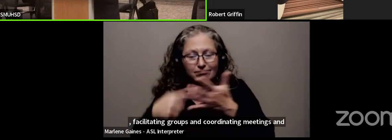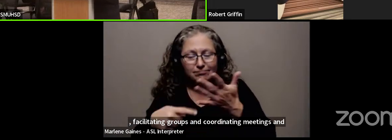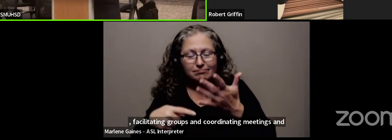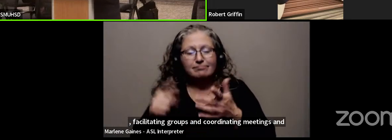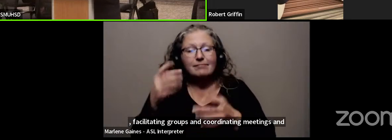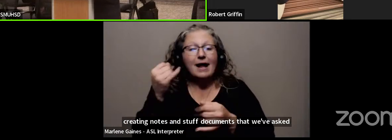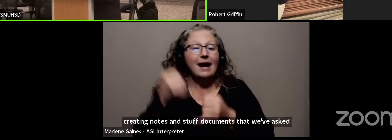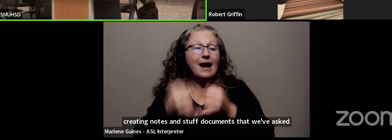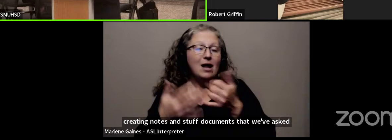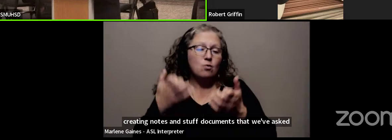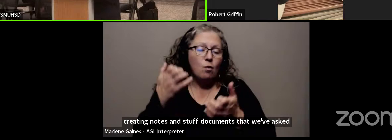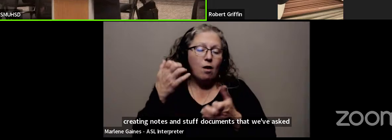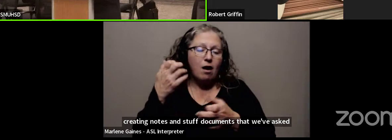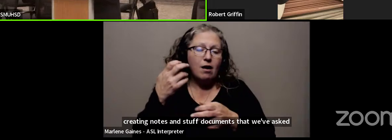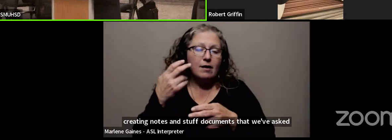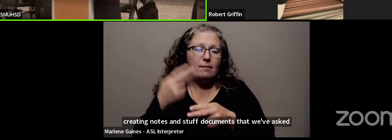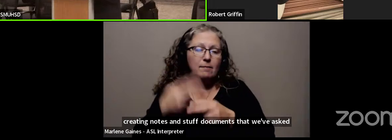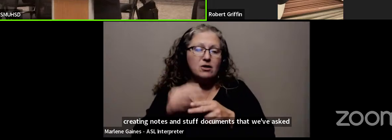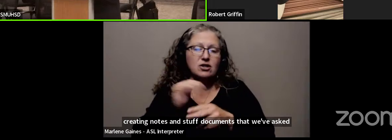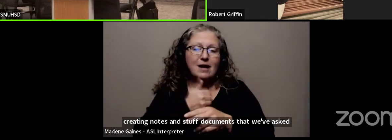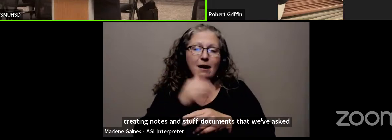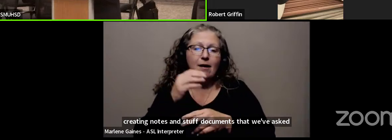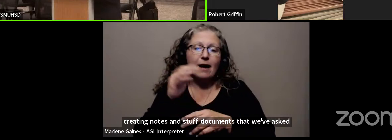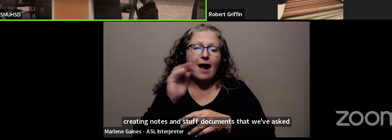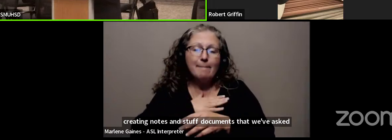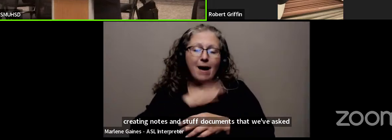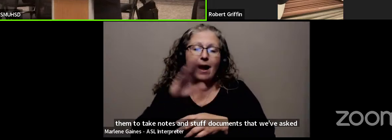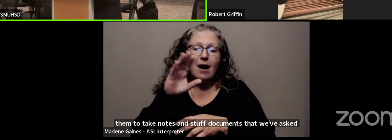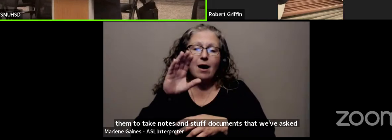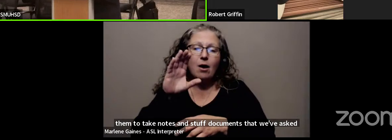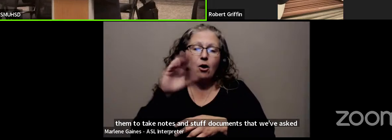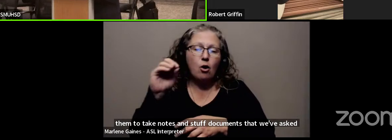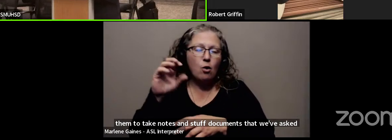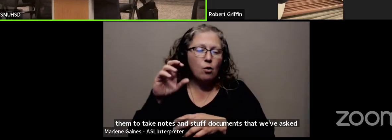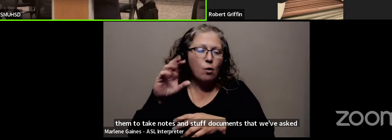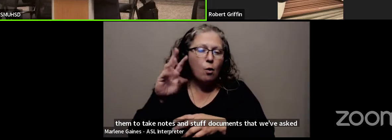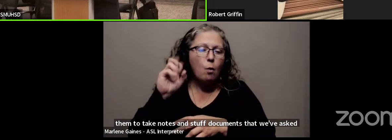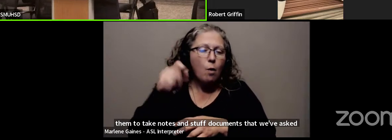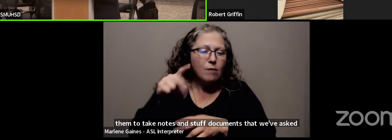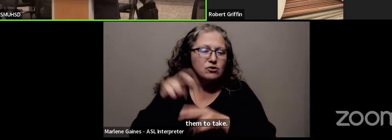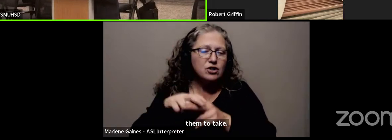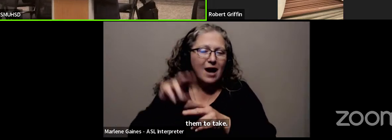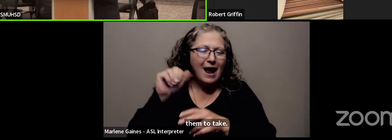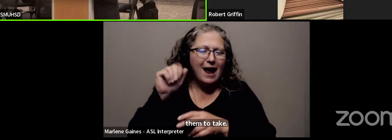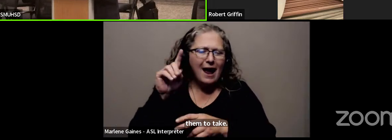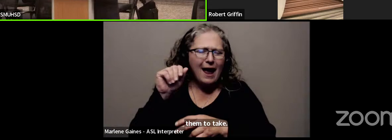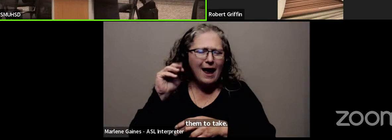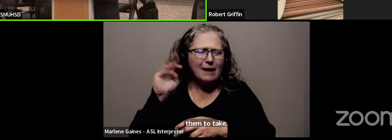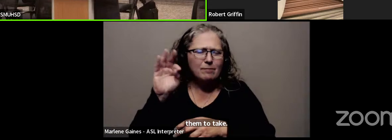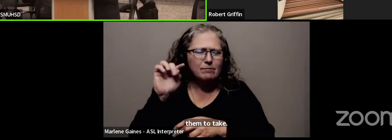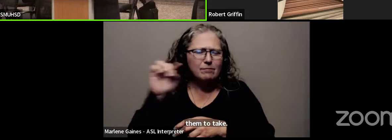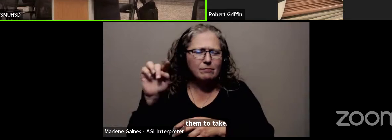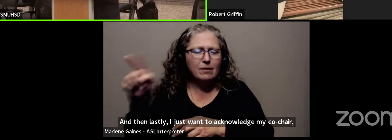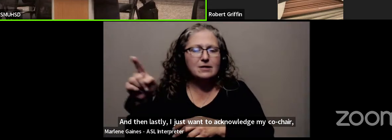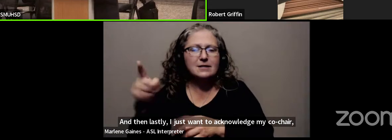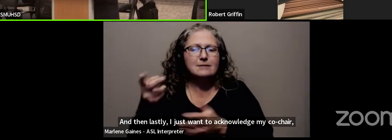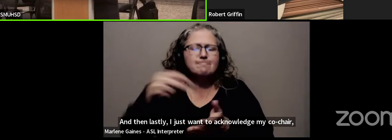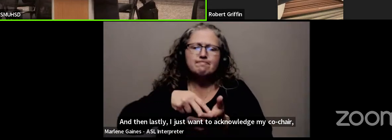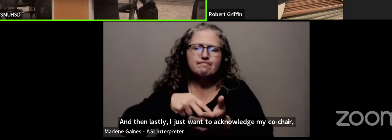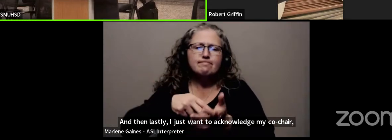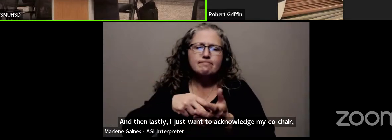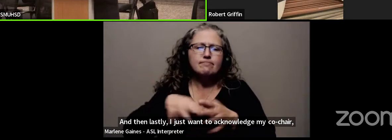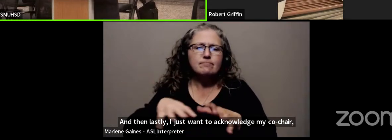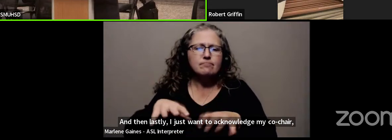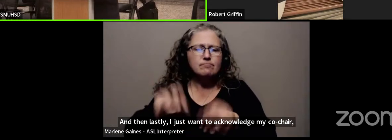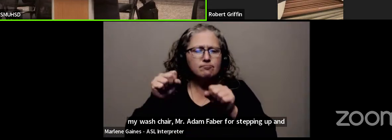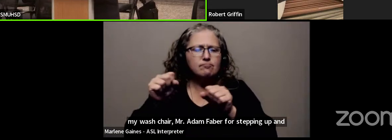I just want to acknowledge my co-chair, my WAS chair, Mr. Adam Faber, for stepping up and facilitating and organizing our